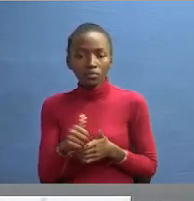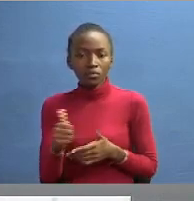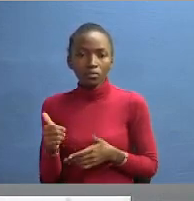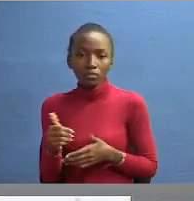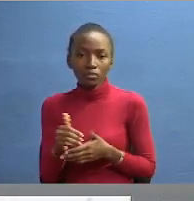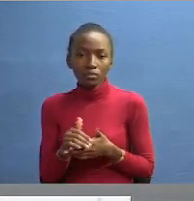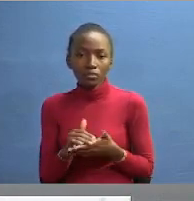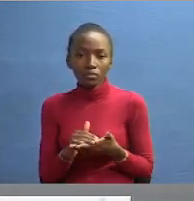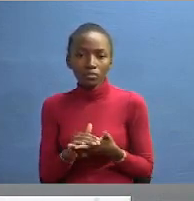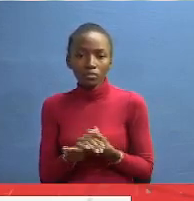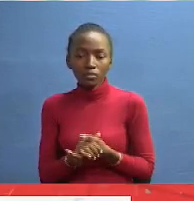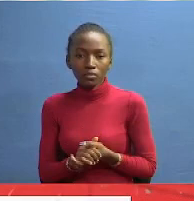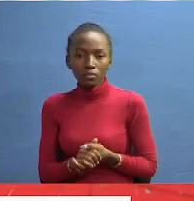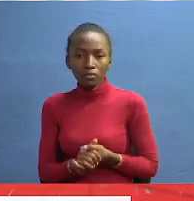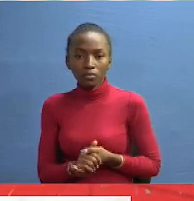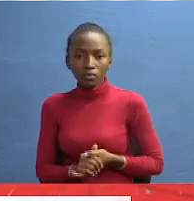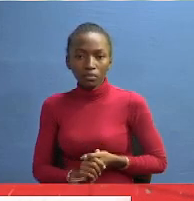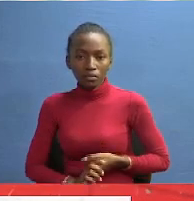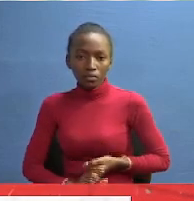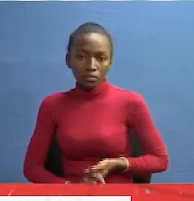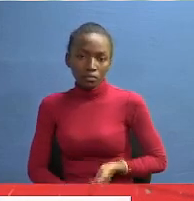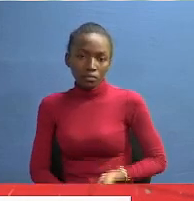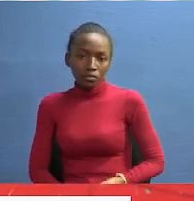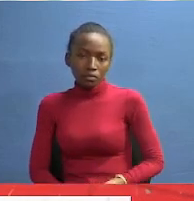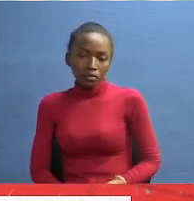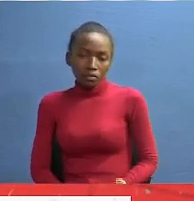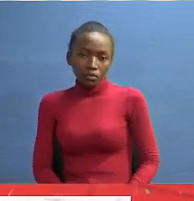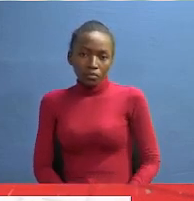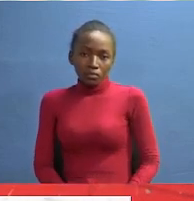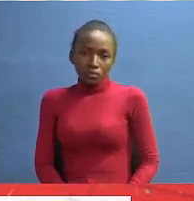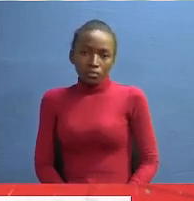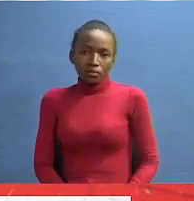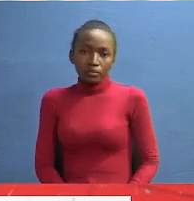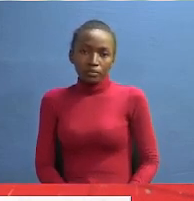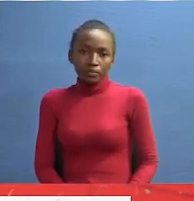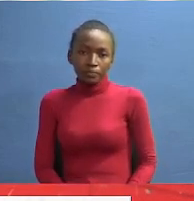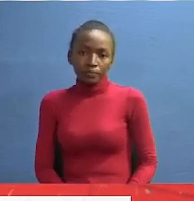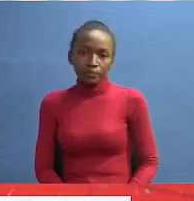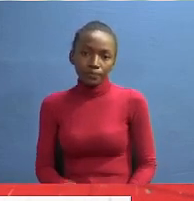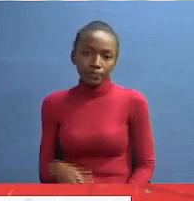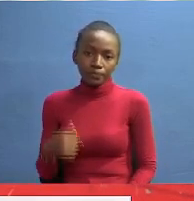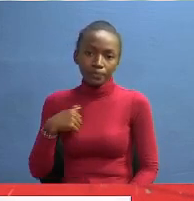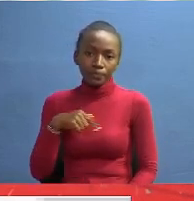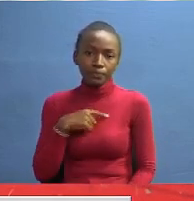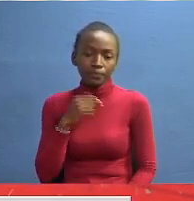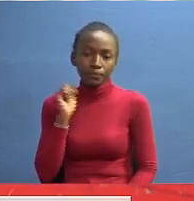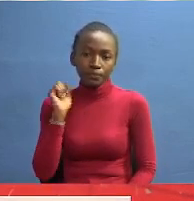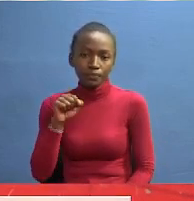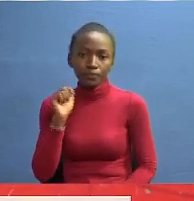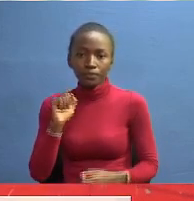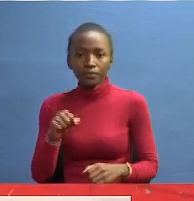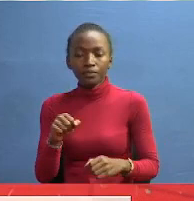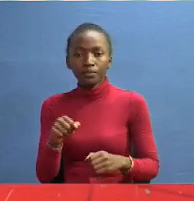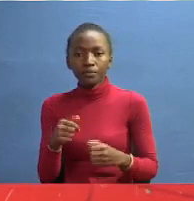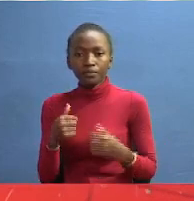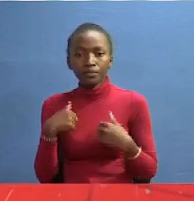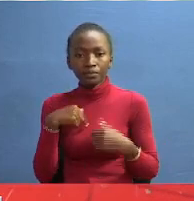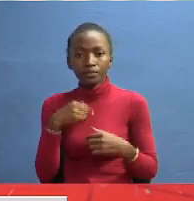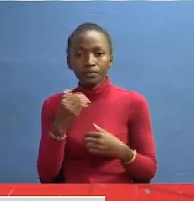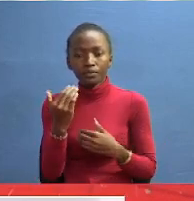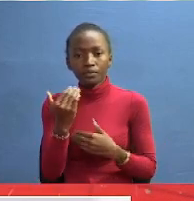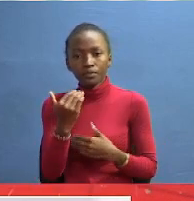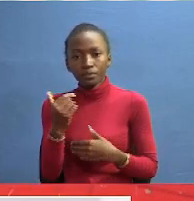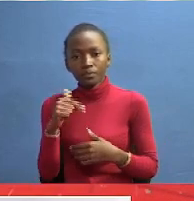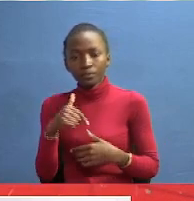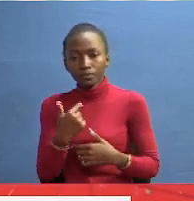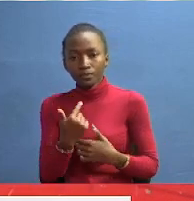the Eastern DRC? We would first be asking ourselves, who is the enabler when